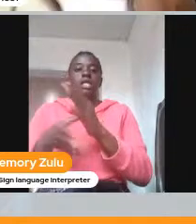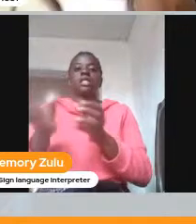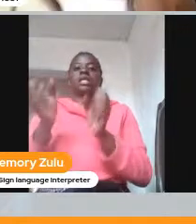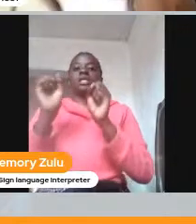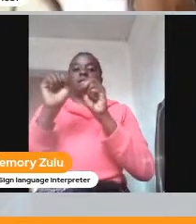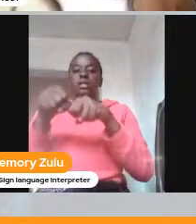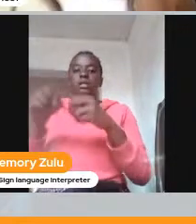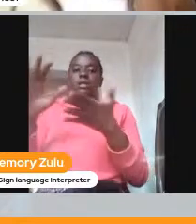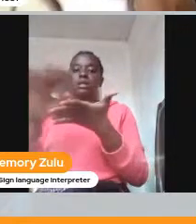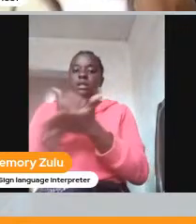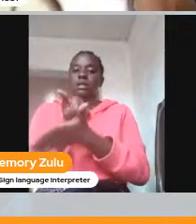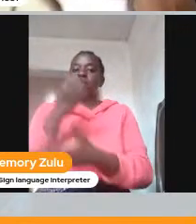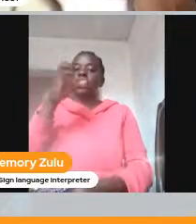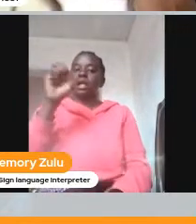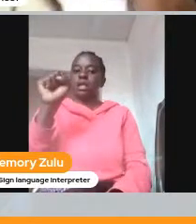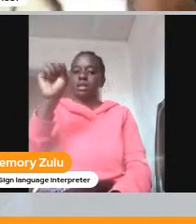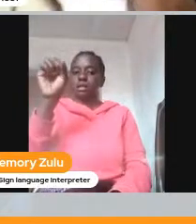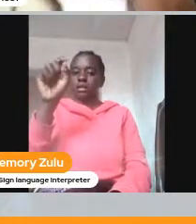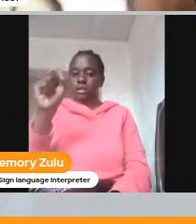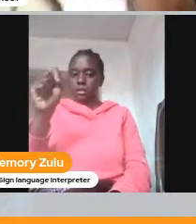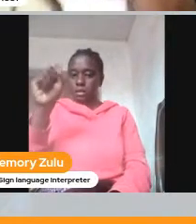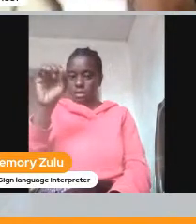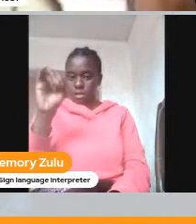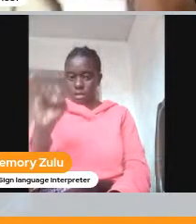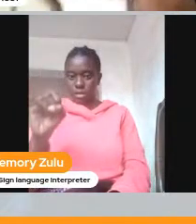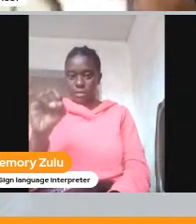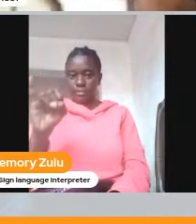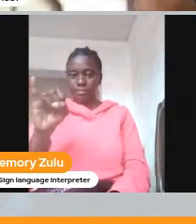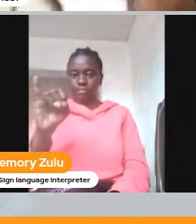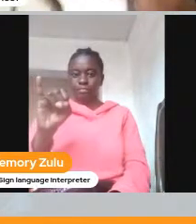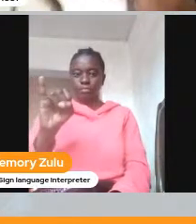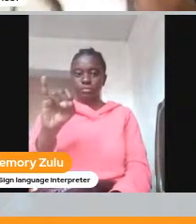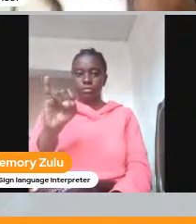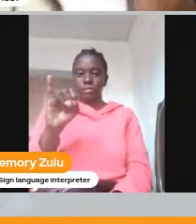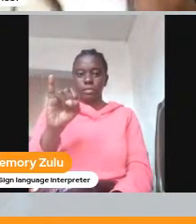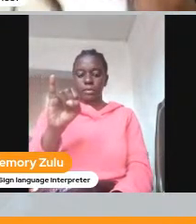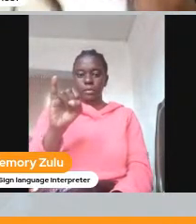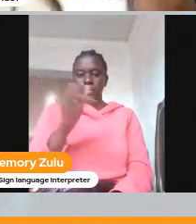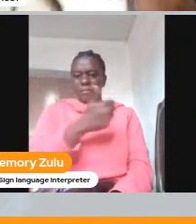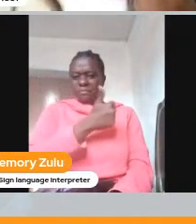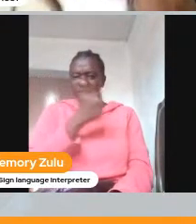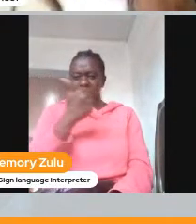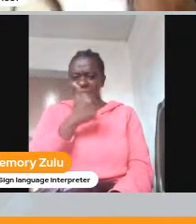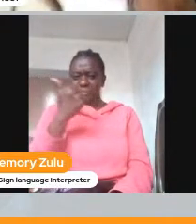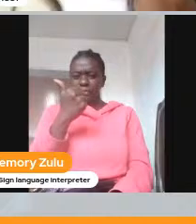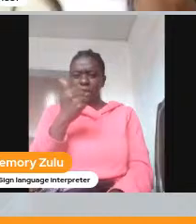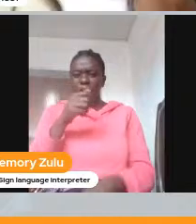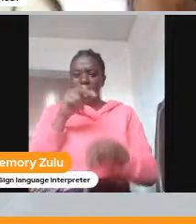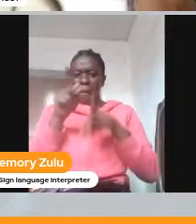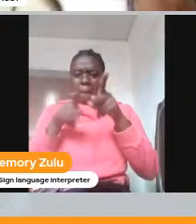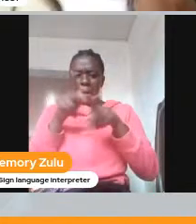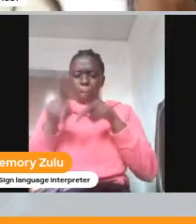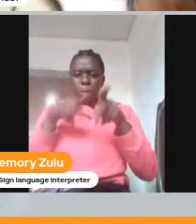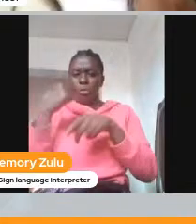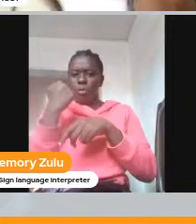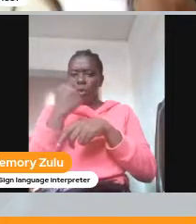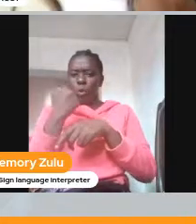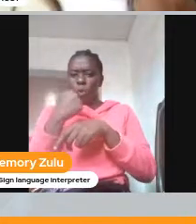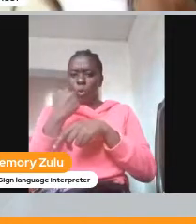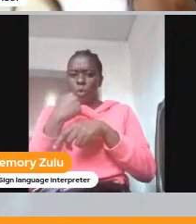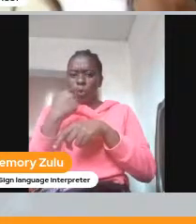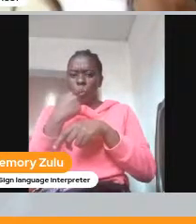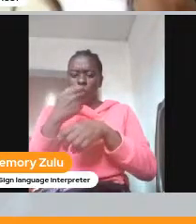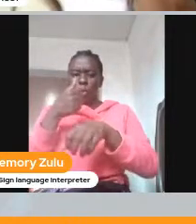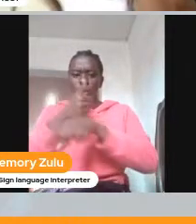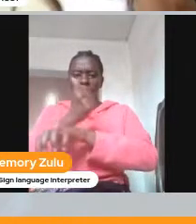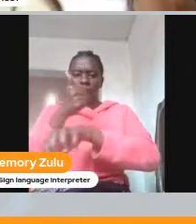maybe a drug abuser, they use needles. They may not be sexually active, but if